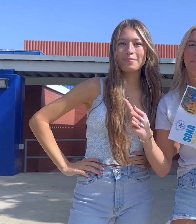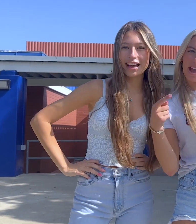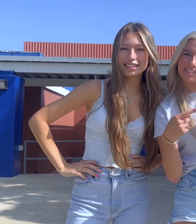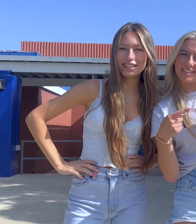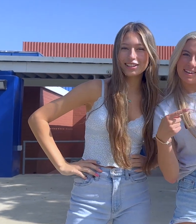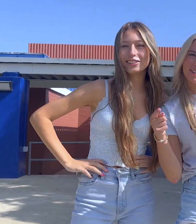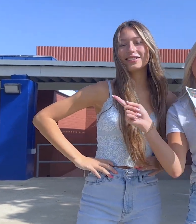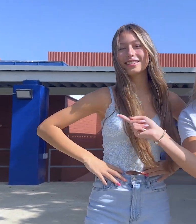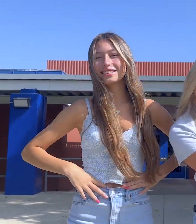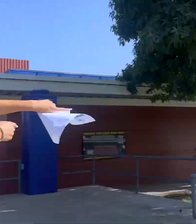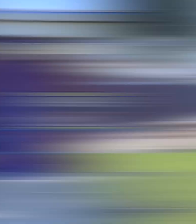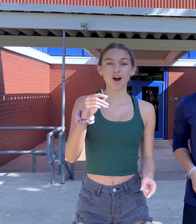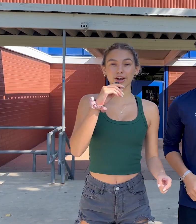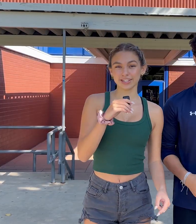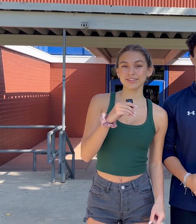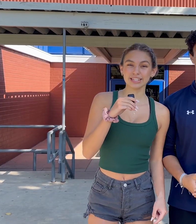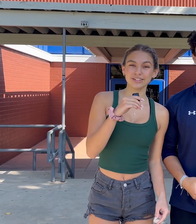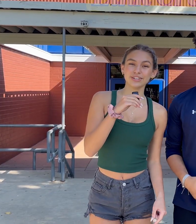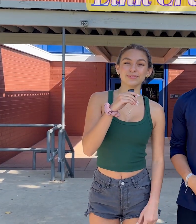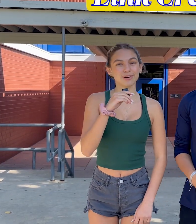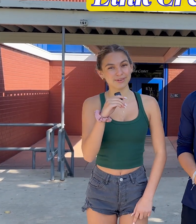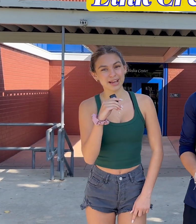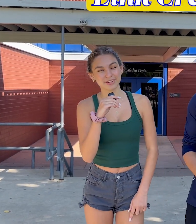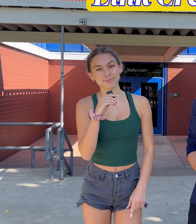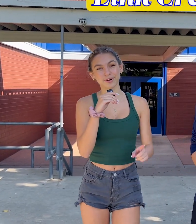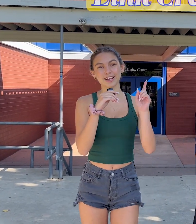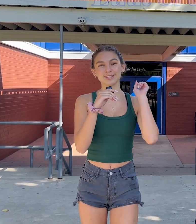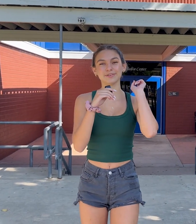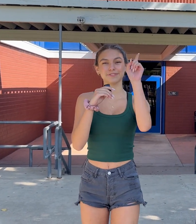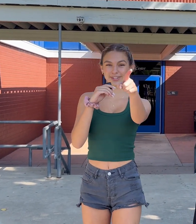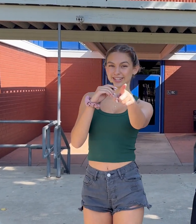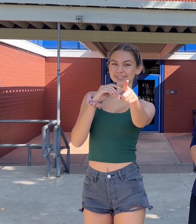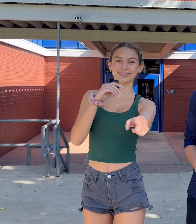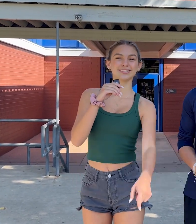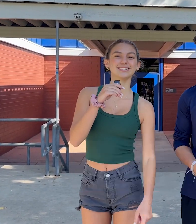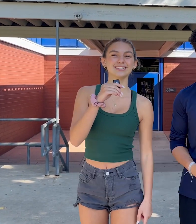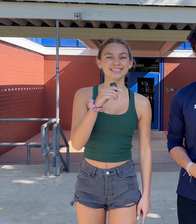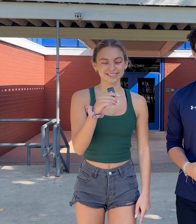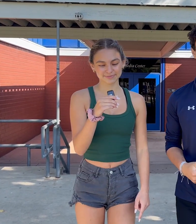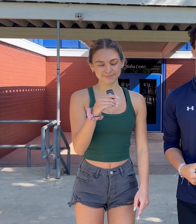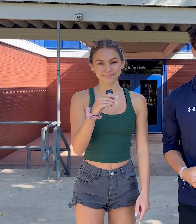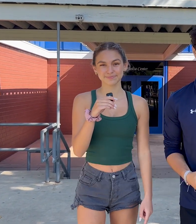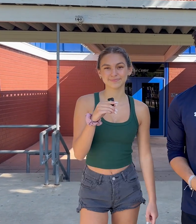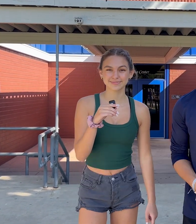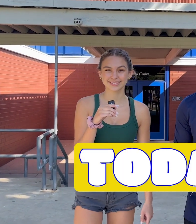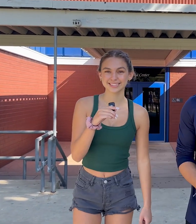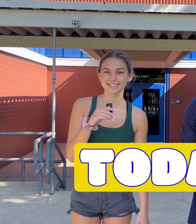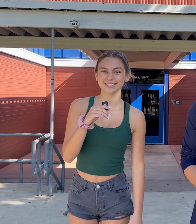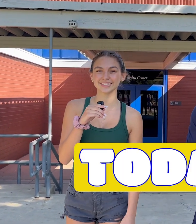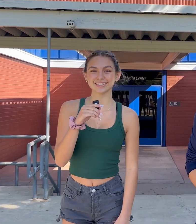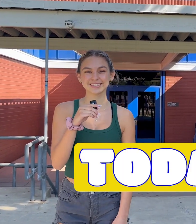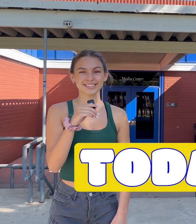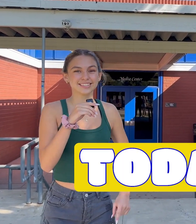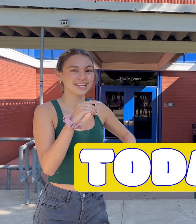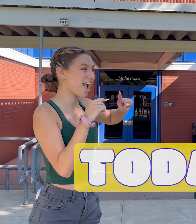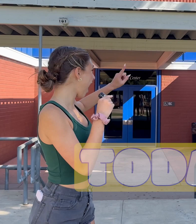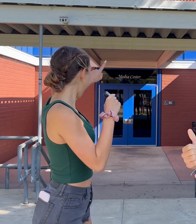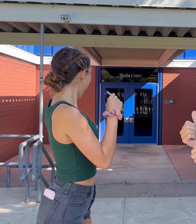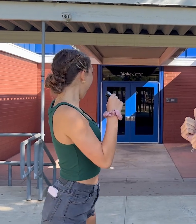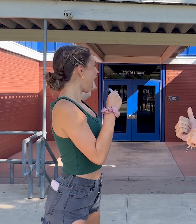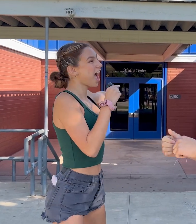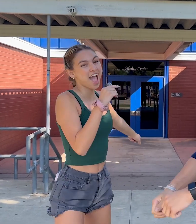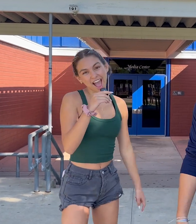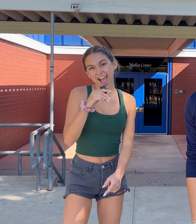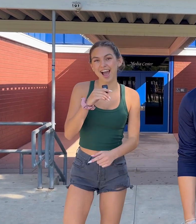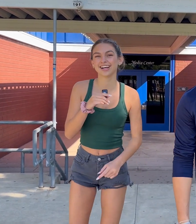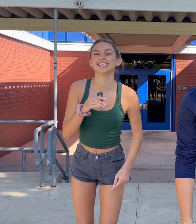of. Back to the news. Are you in Lean Crew? Well, we have an important announcement for you. On Tuesday, September 3rd, Lean Crew have a mandatory meeting in the Media